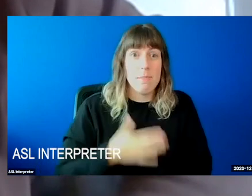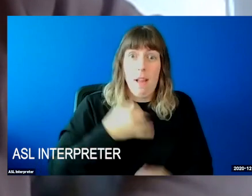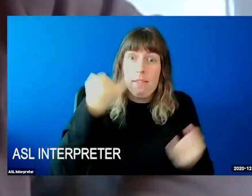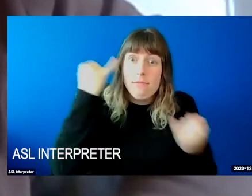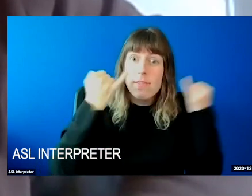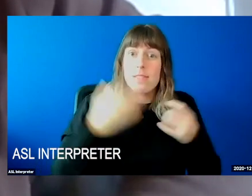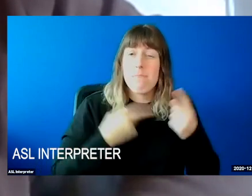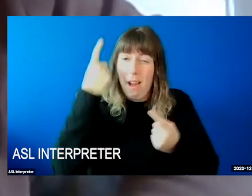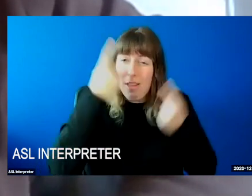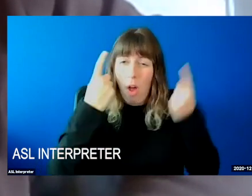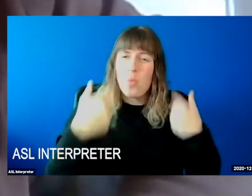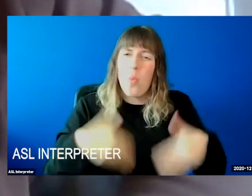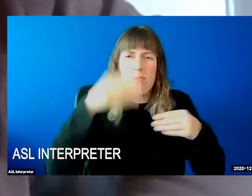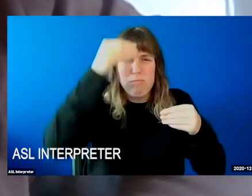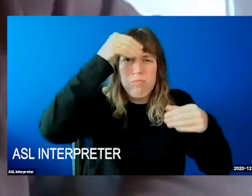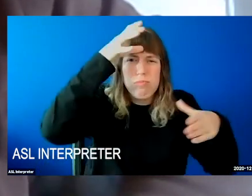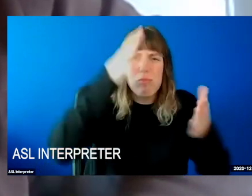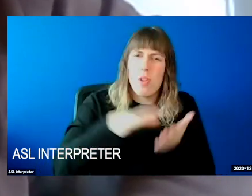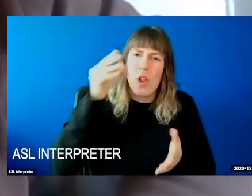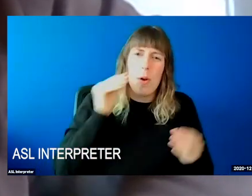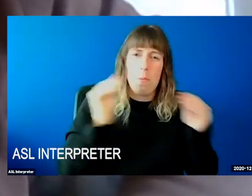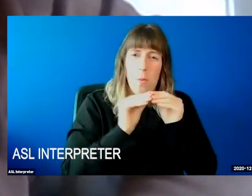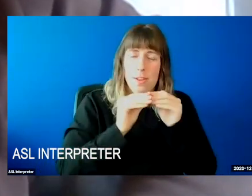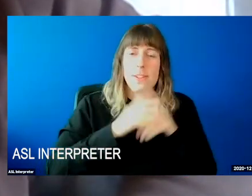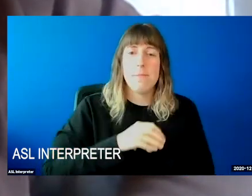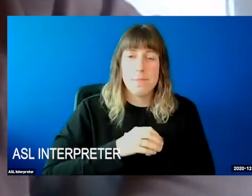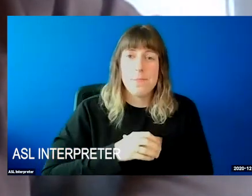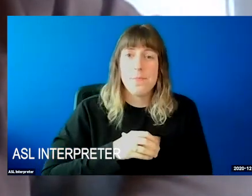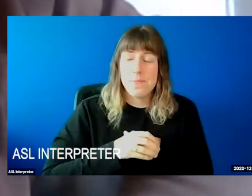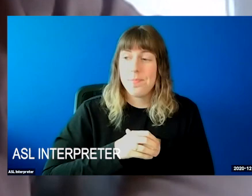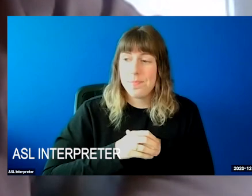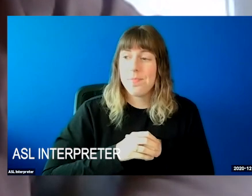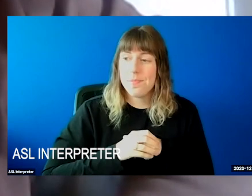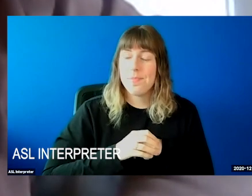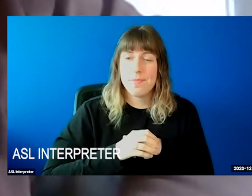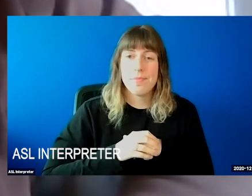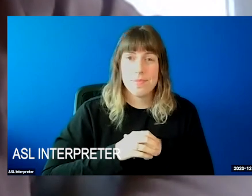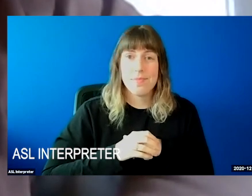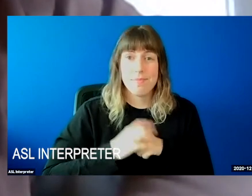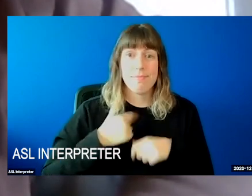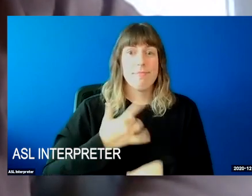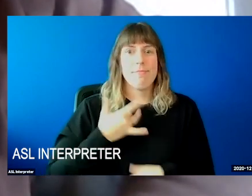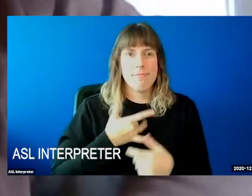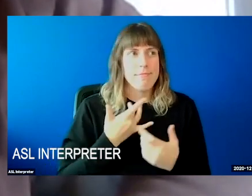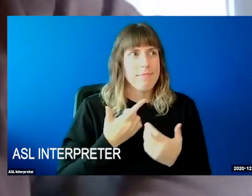rich and has enriched my ideas and thoughts and